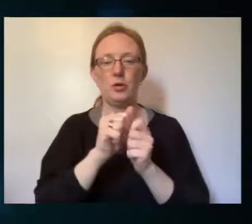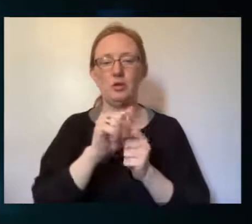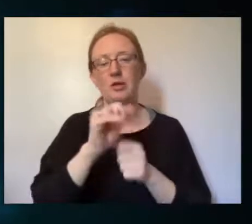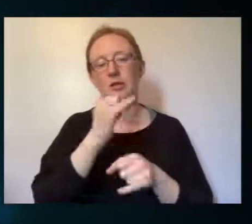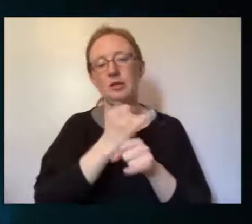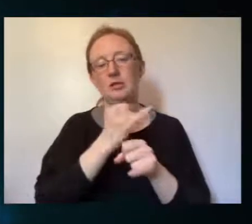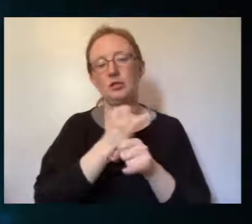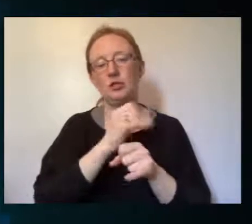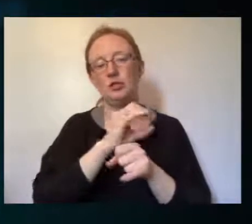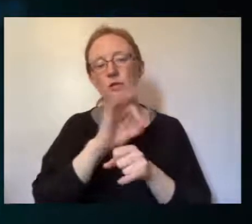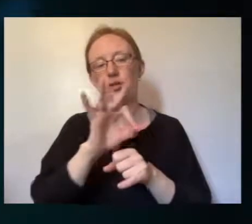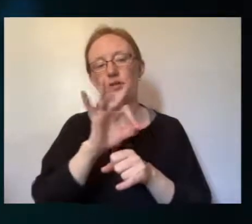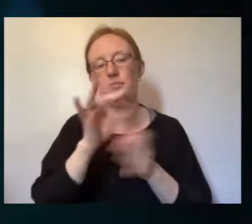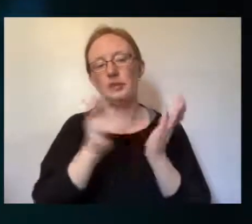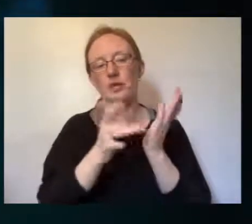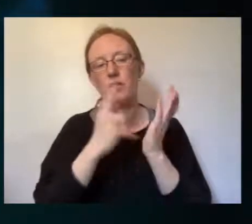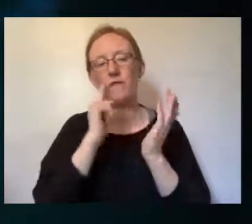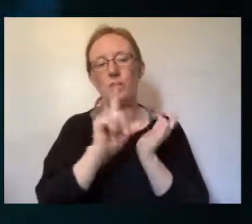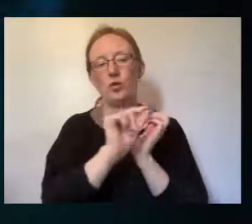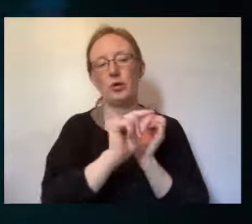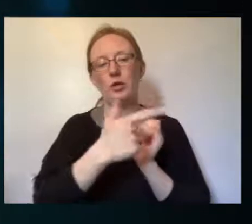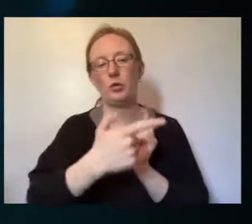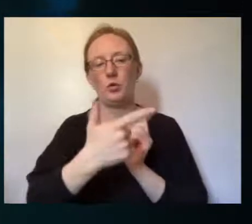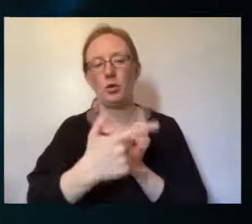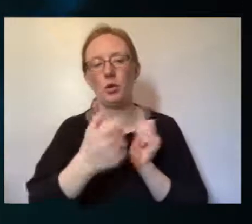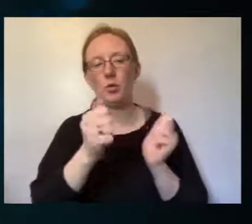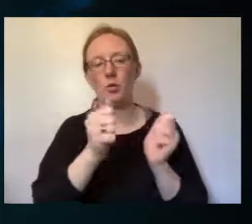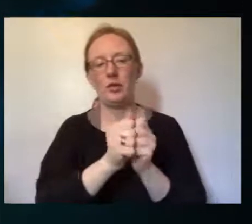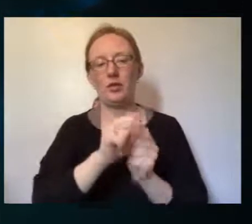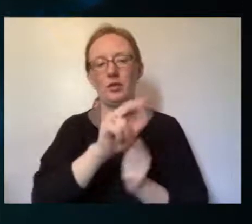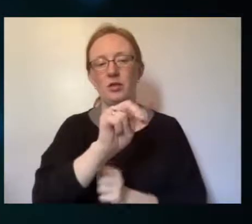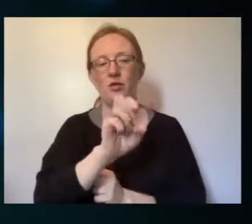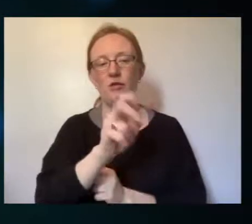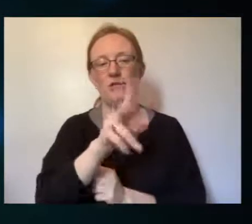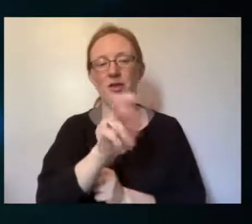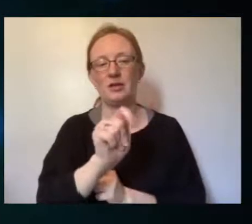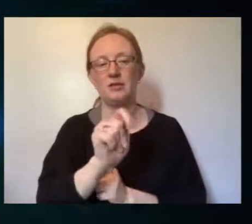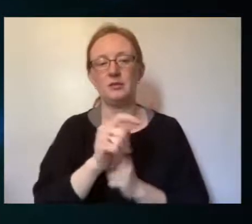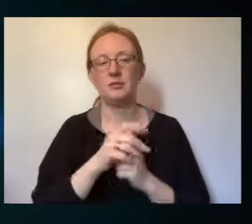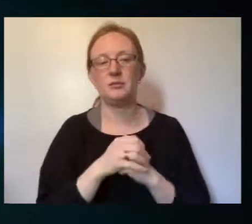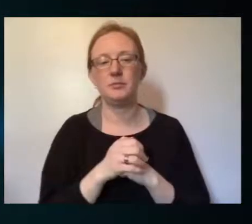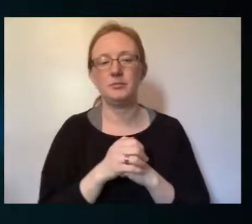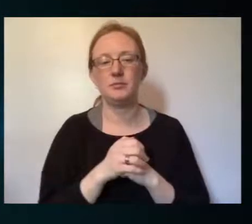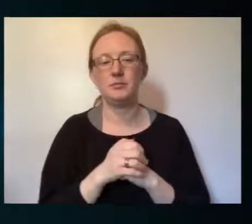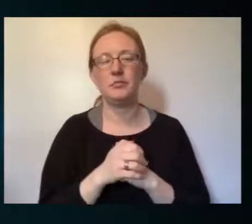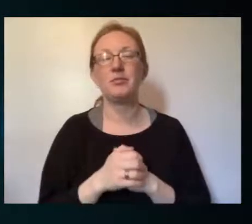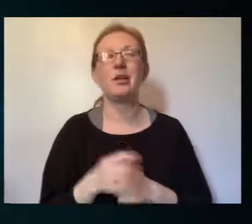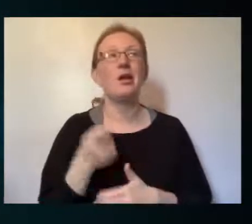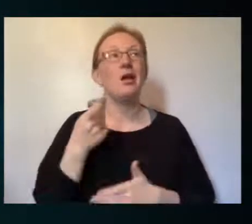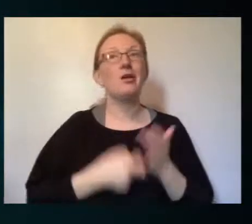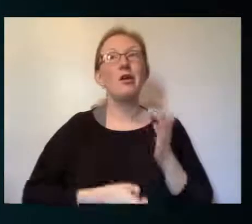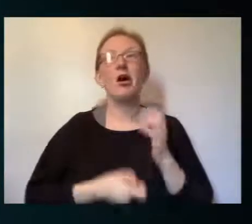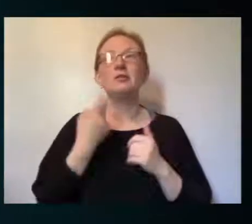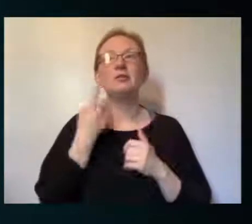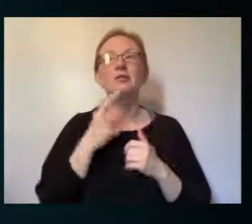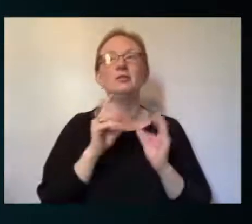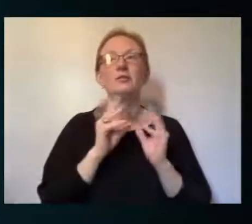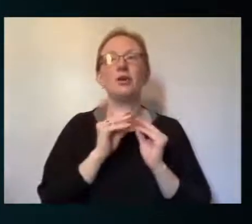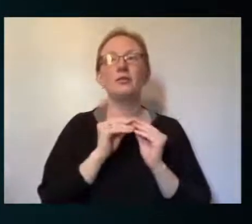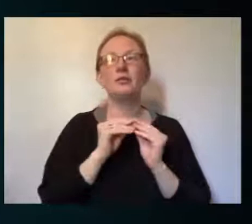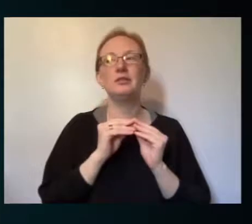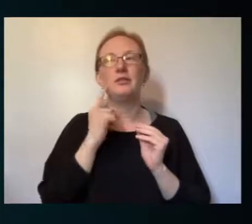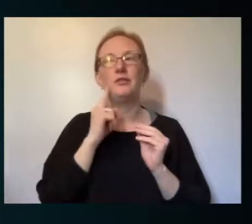Technology for 2021. So the cost of conferences are for nonprofit. Any amount